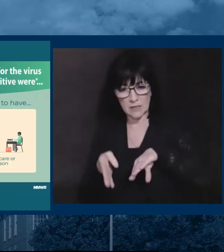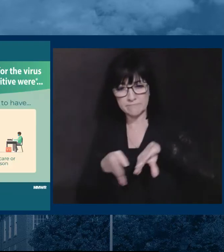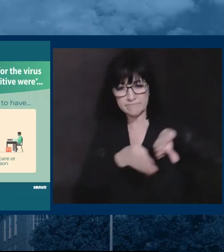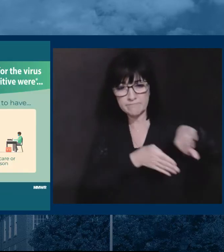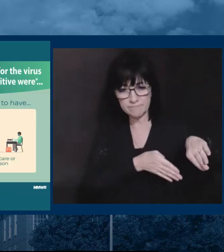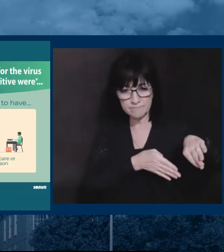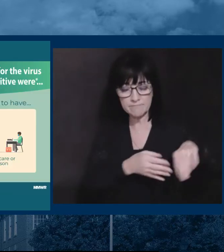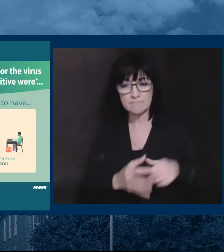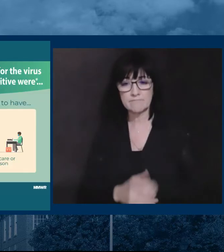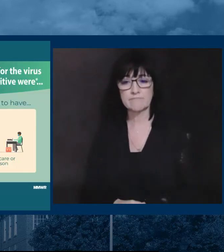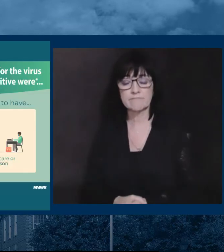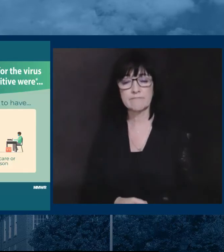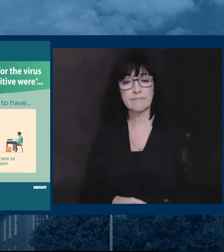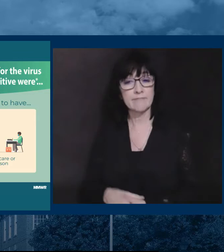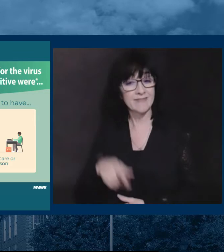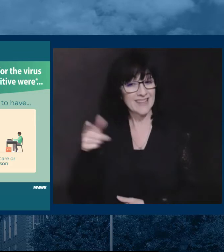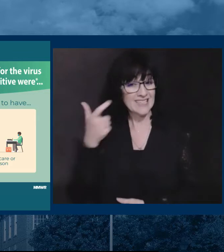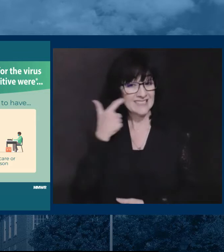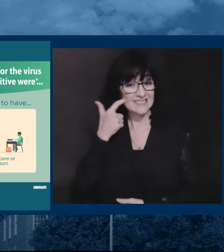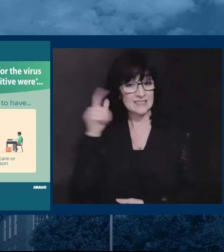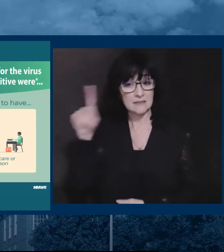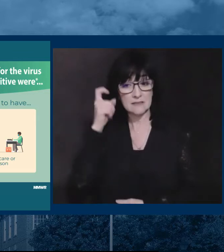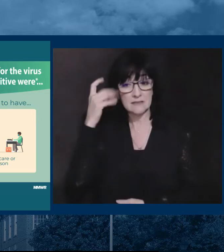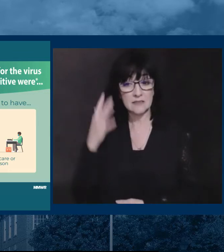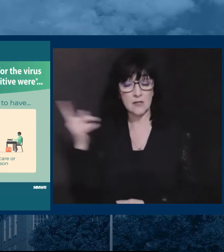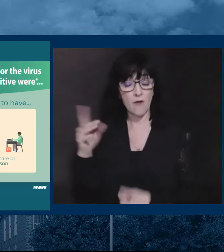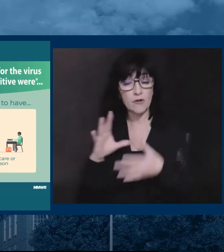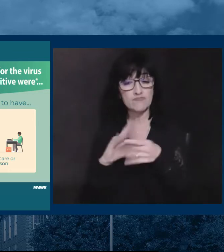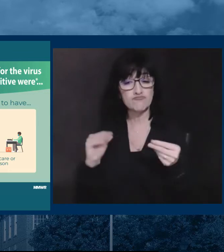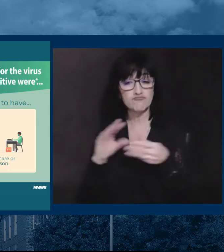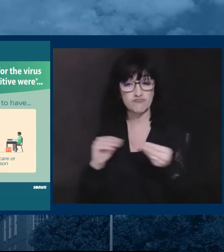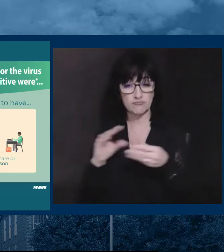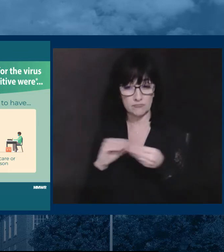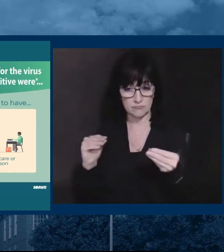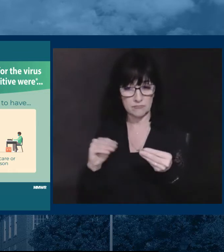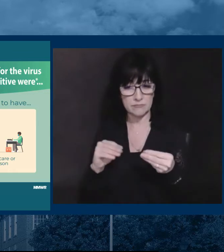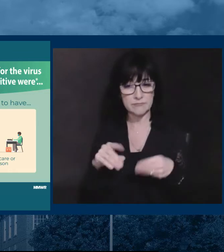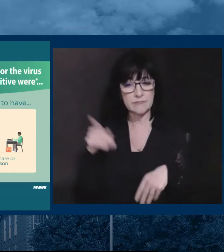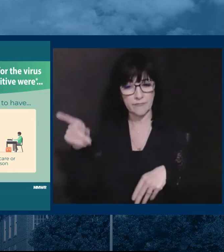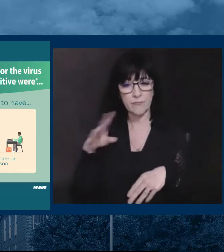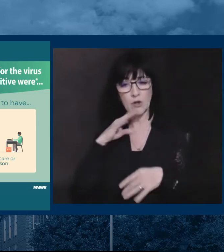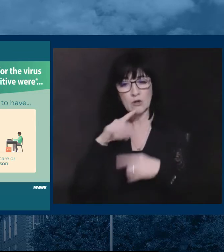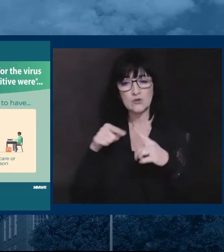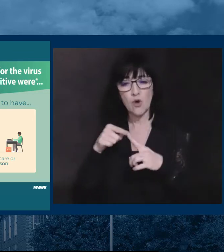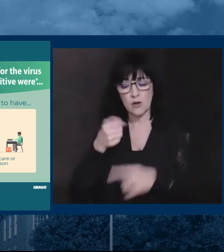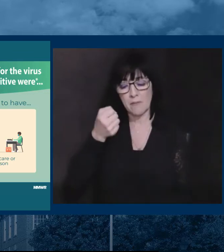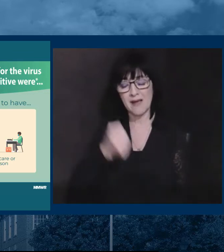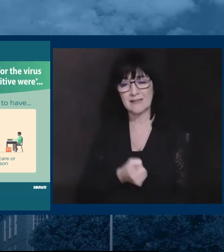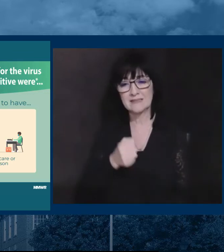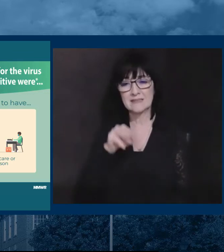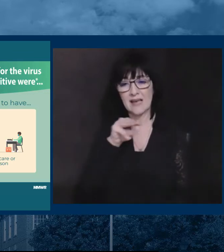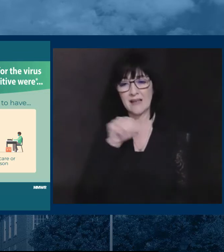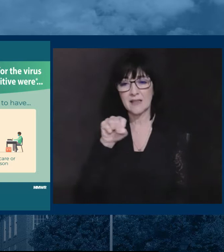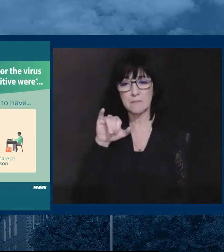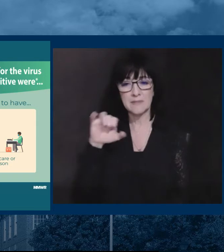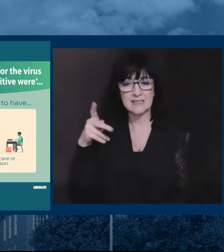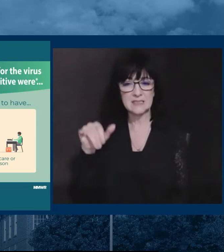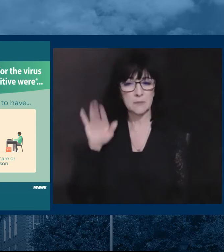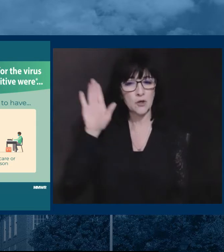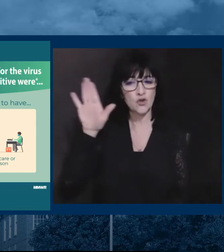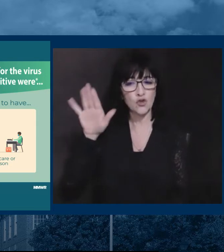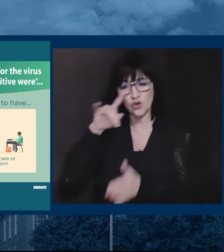the governor alluded to, he mentioned a Mississippi study, and really we've all been